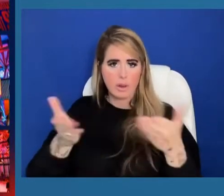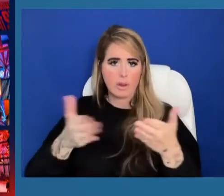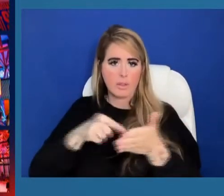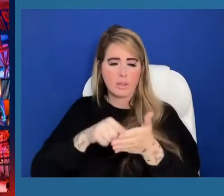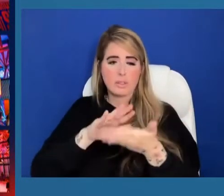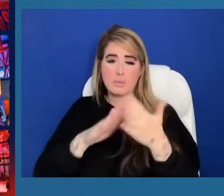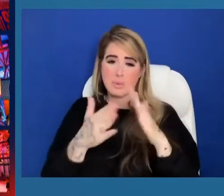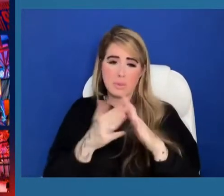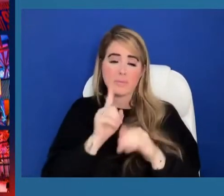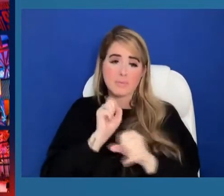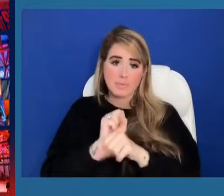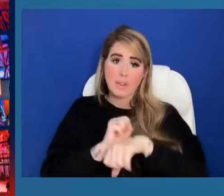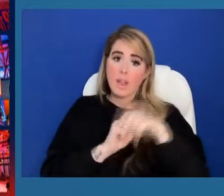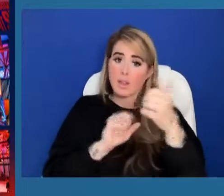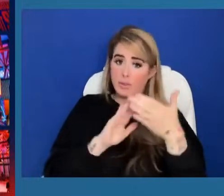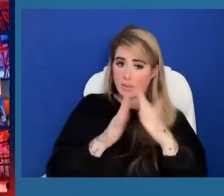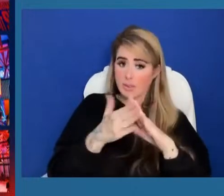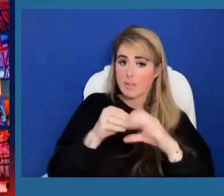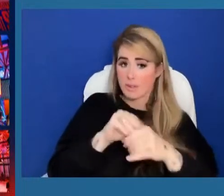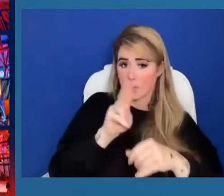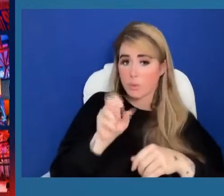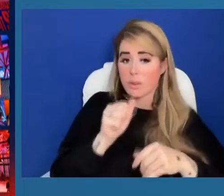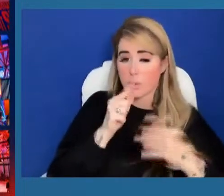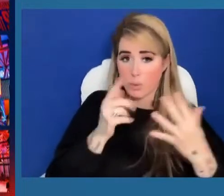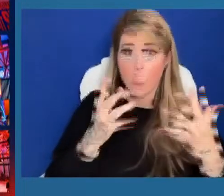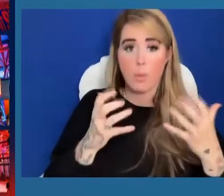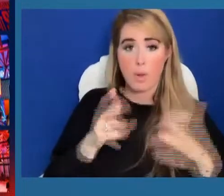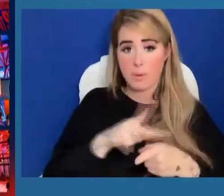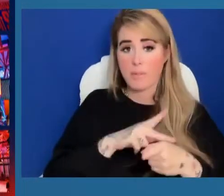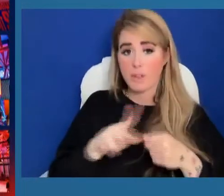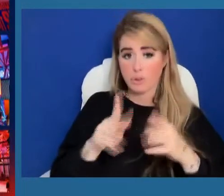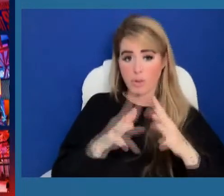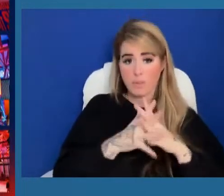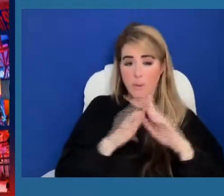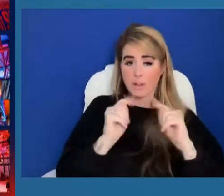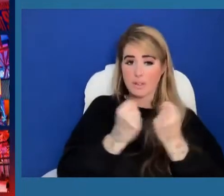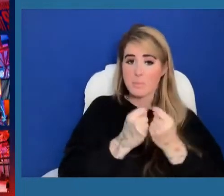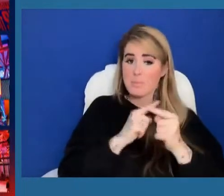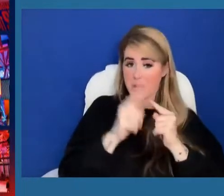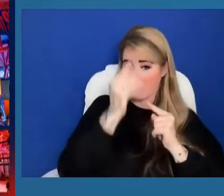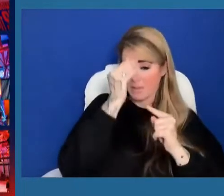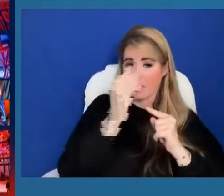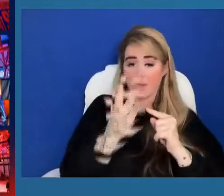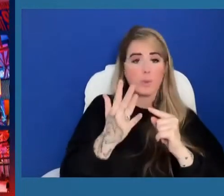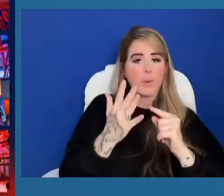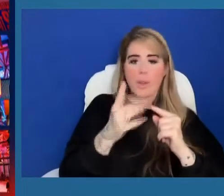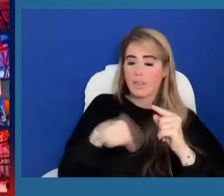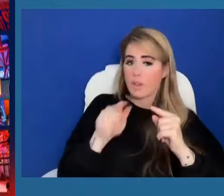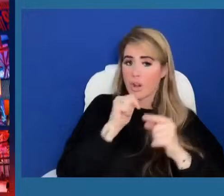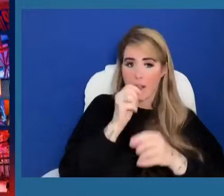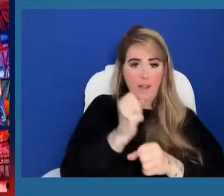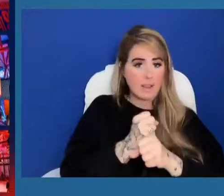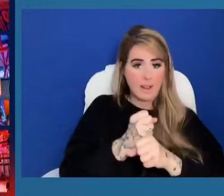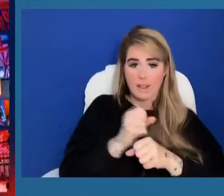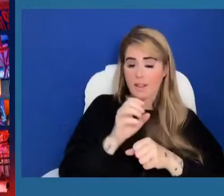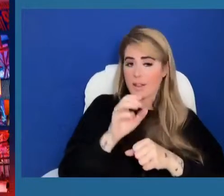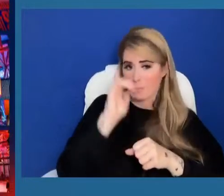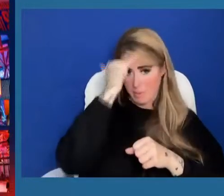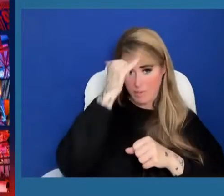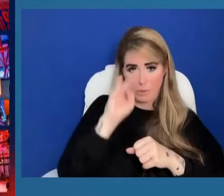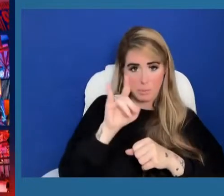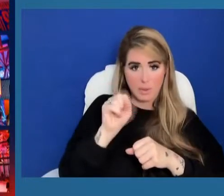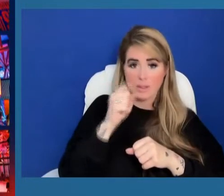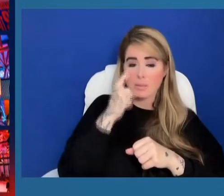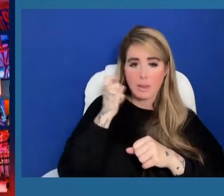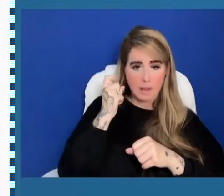are other cities in the United States that want a professional football team, but I can tell you this, they're not getting the Buffalo Bills because of the commitment of